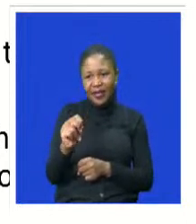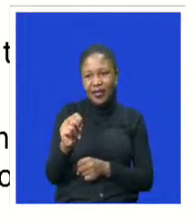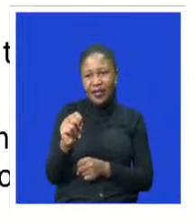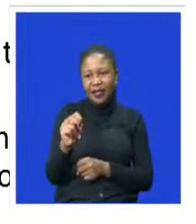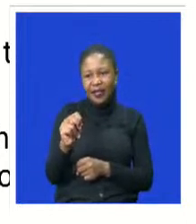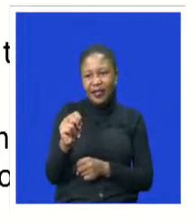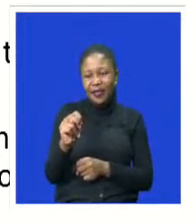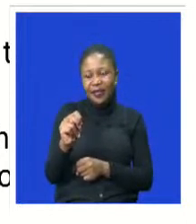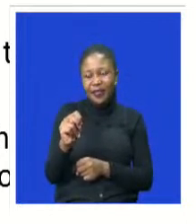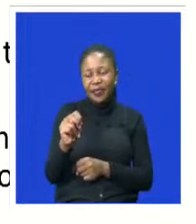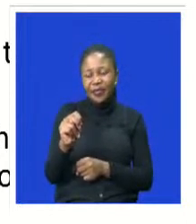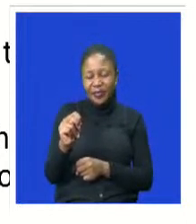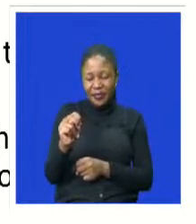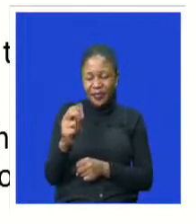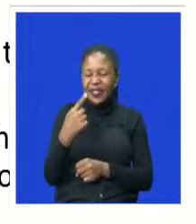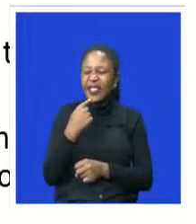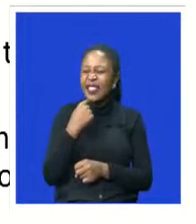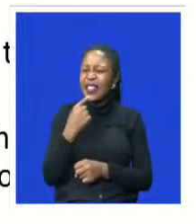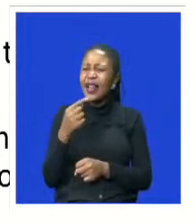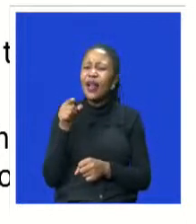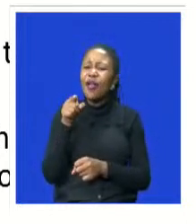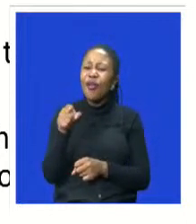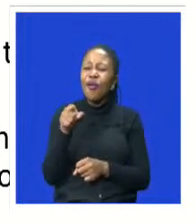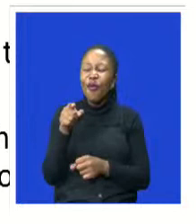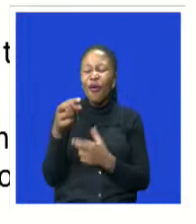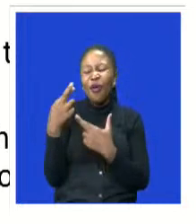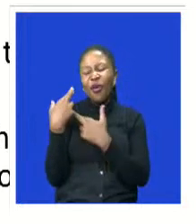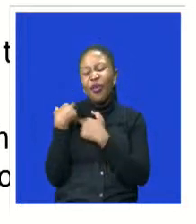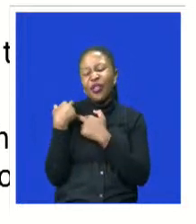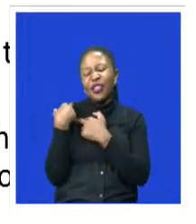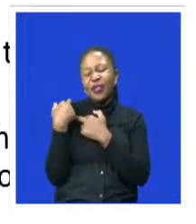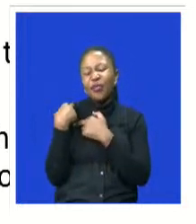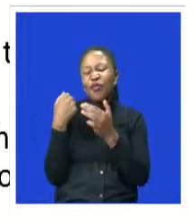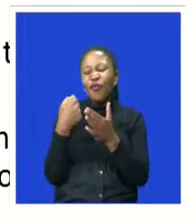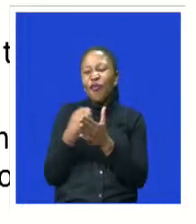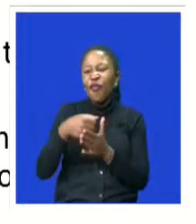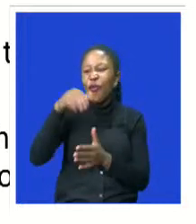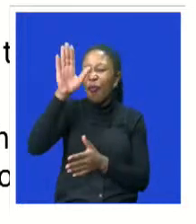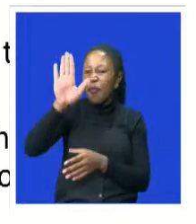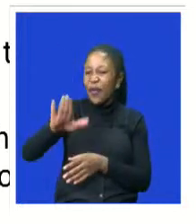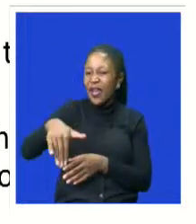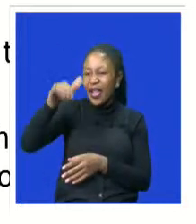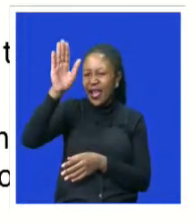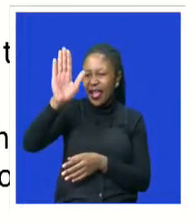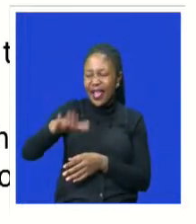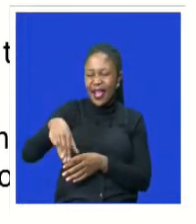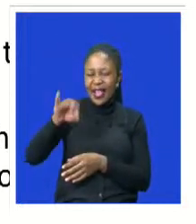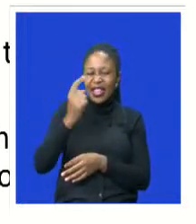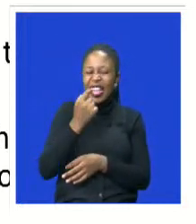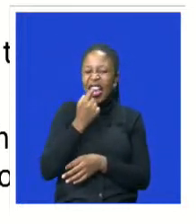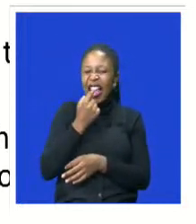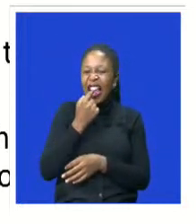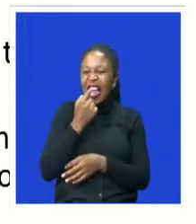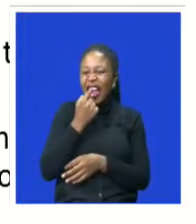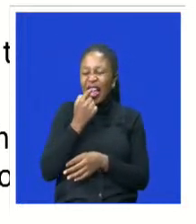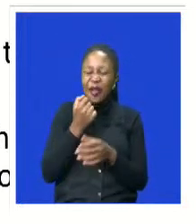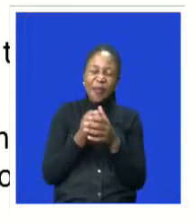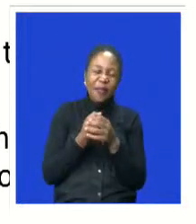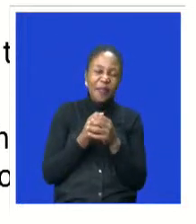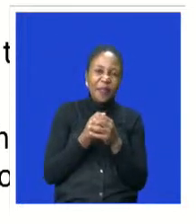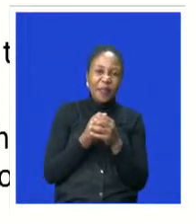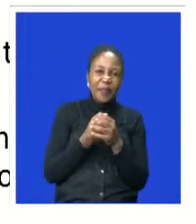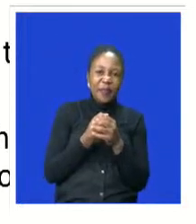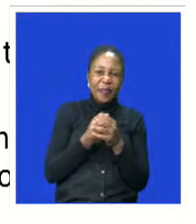spirits. He was responsible for doing the paintings on rocks and caves